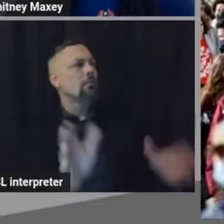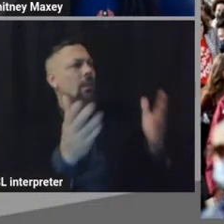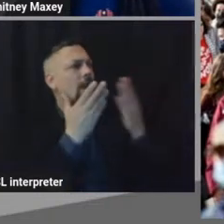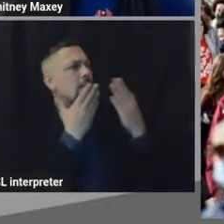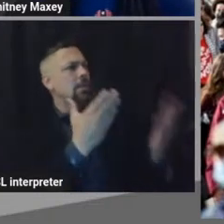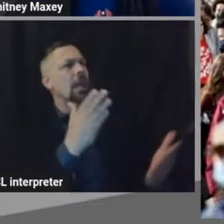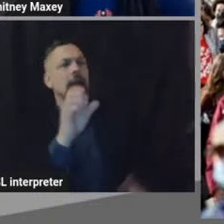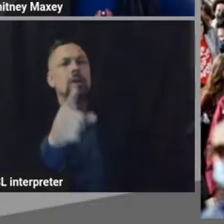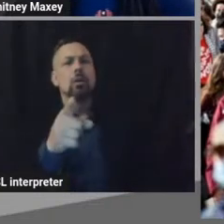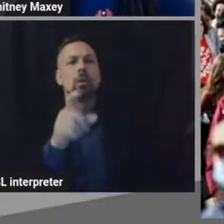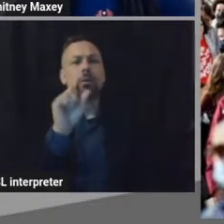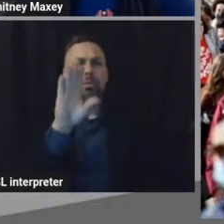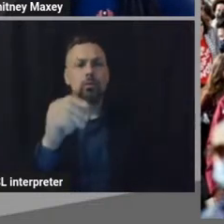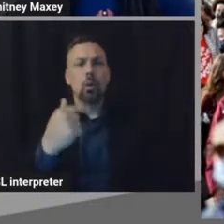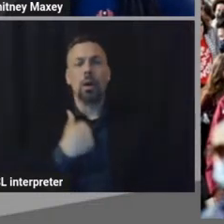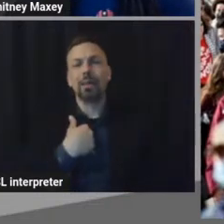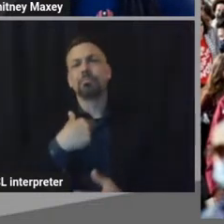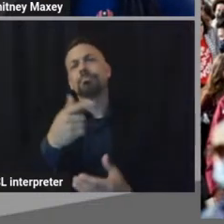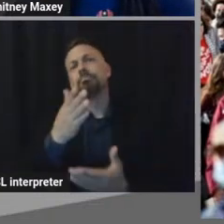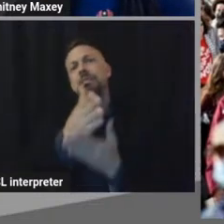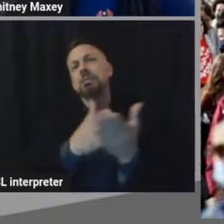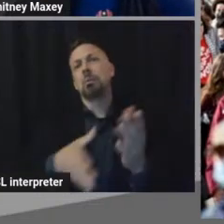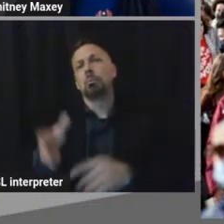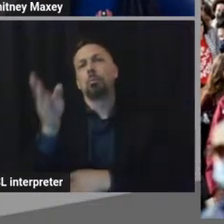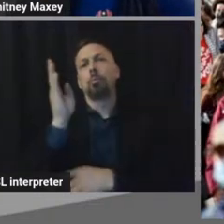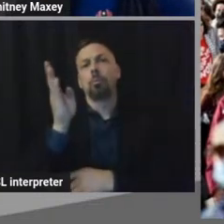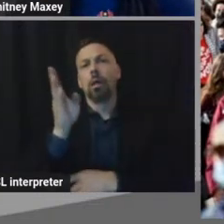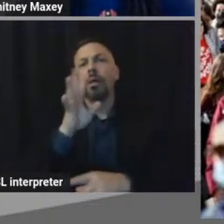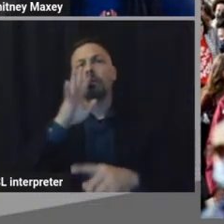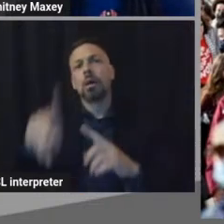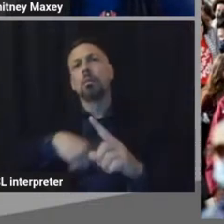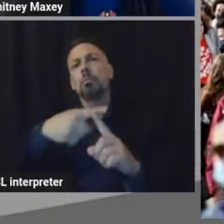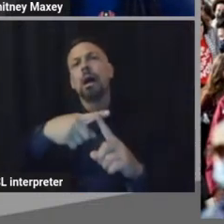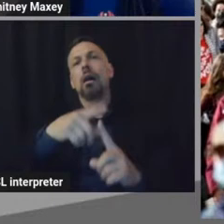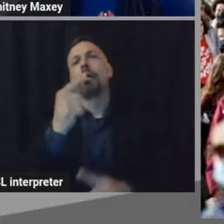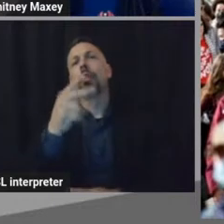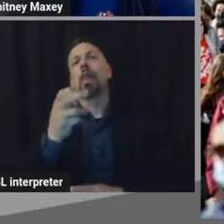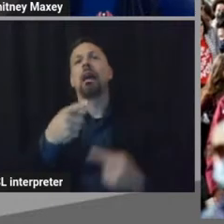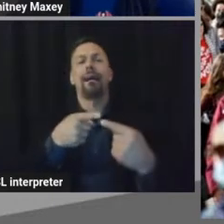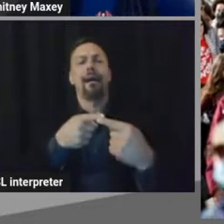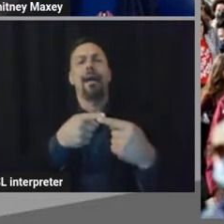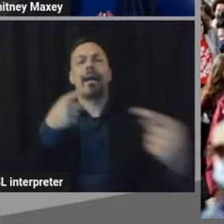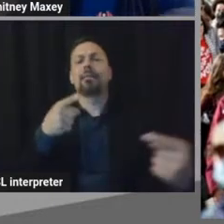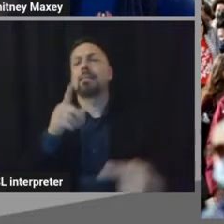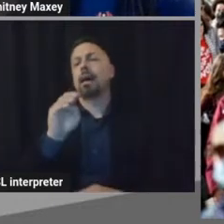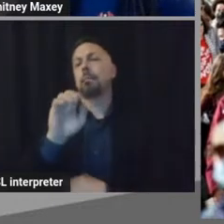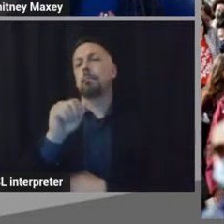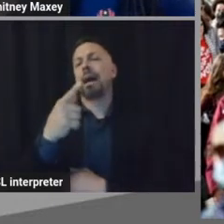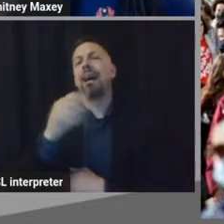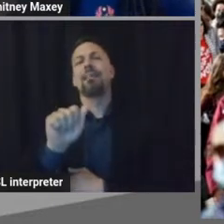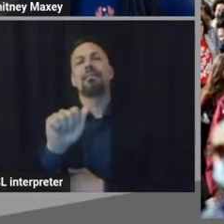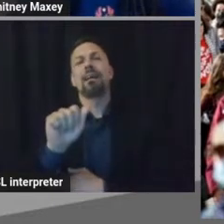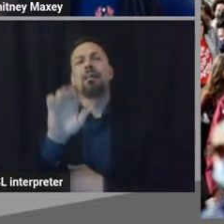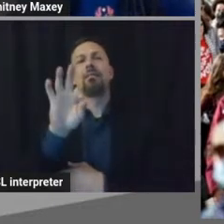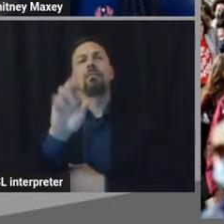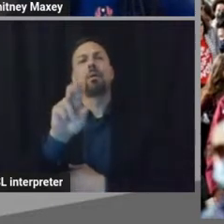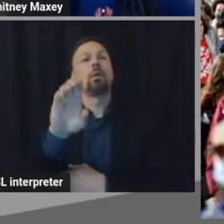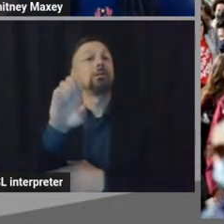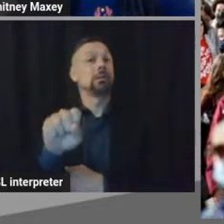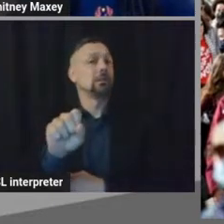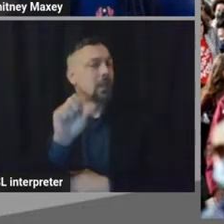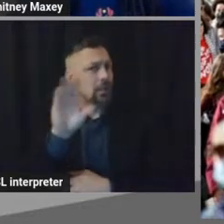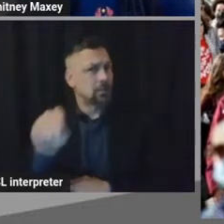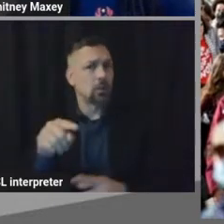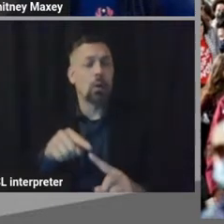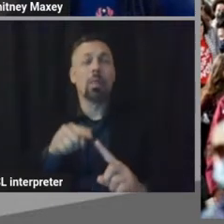So I'm gonna spend a little time talking about the anti-MAGA forces, right? So this